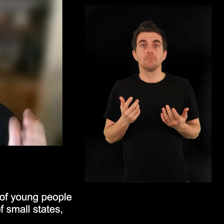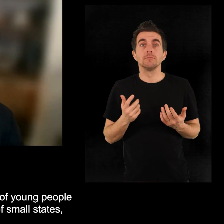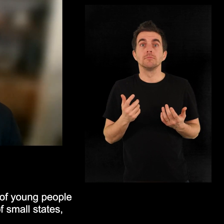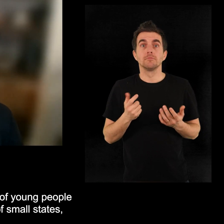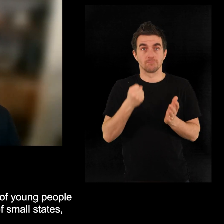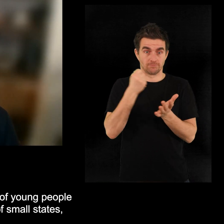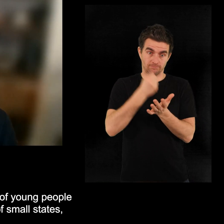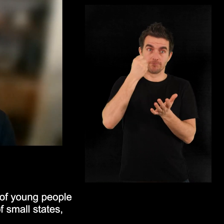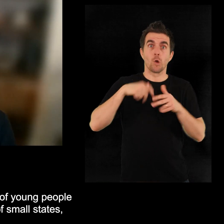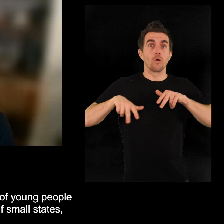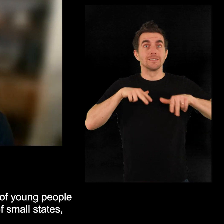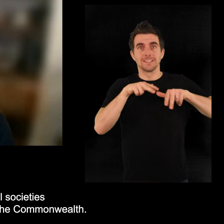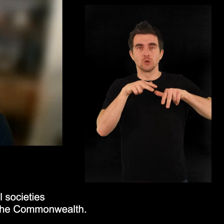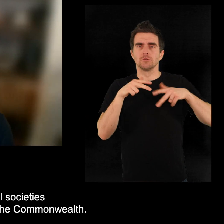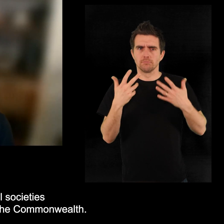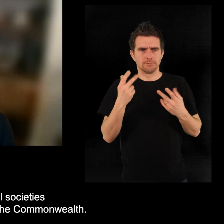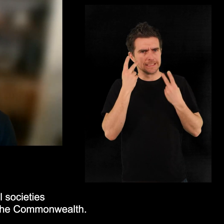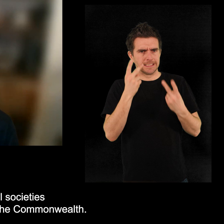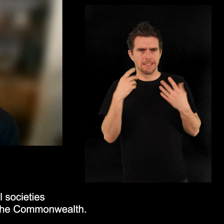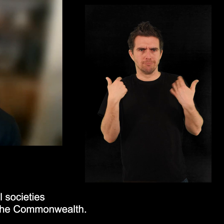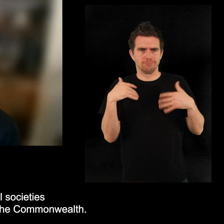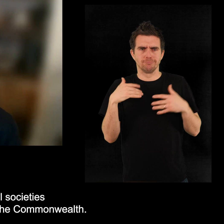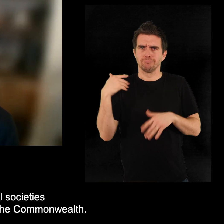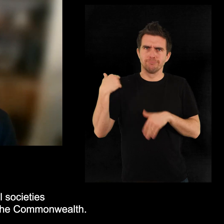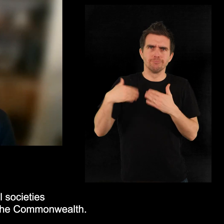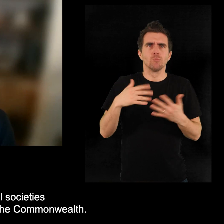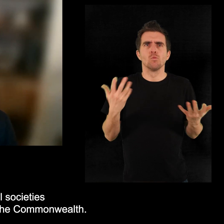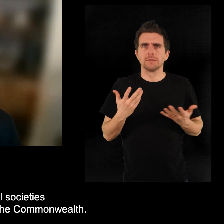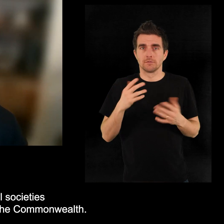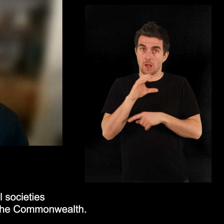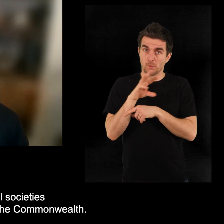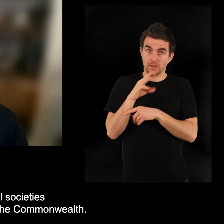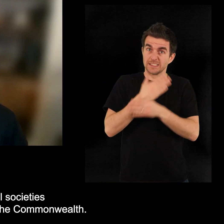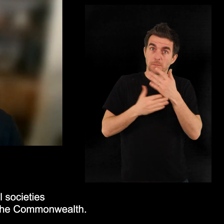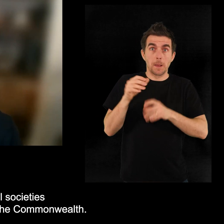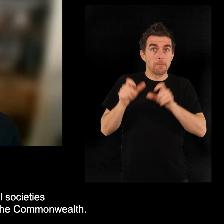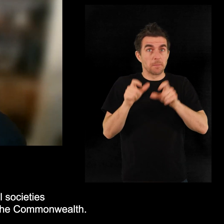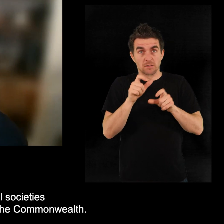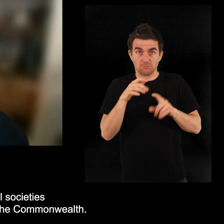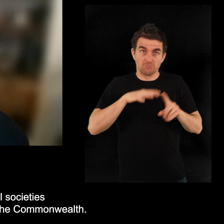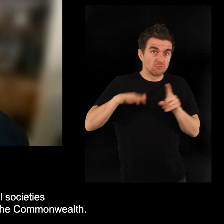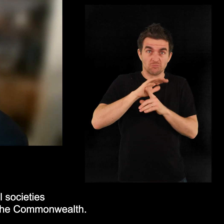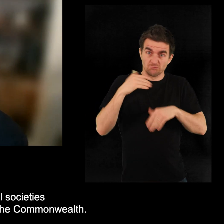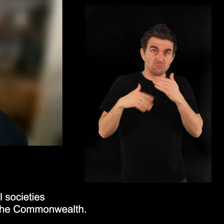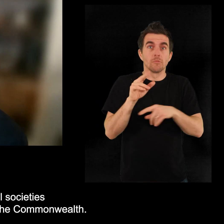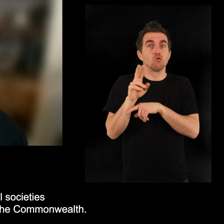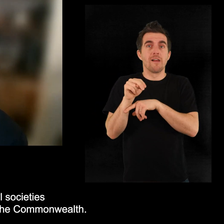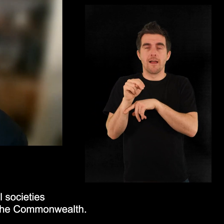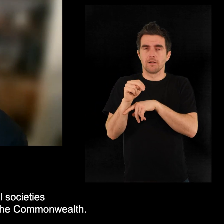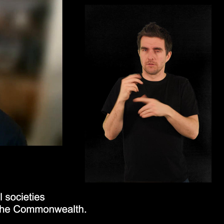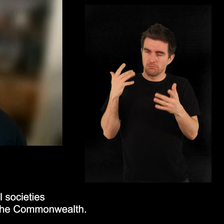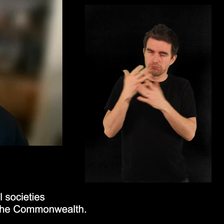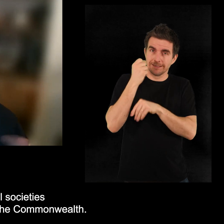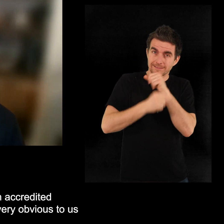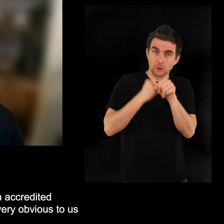involved in it, recognition of needs of small states, vulnerable states, and the role of civil societies, of which we are one part in the